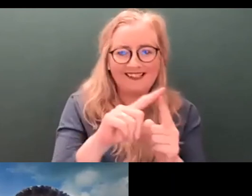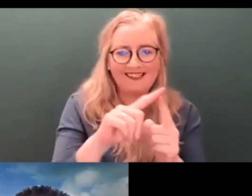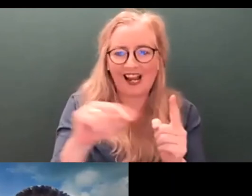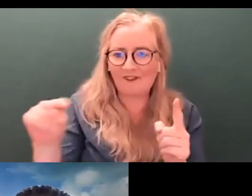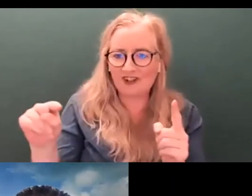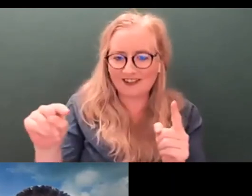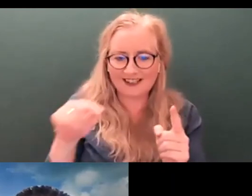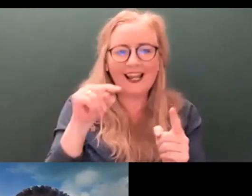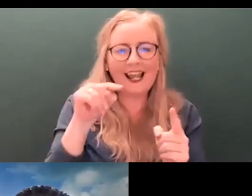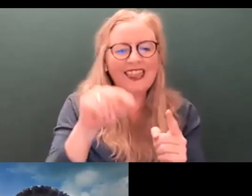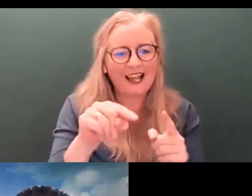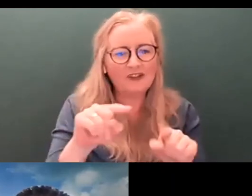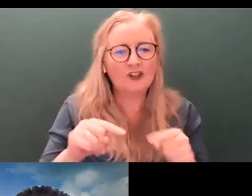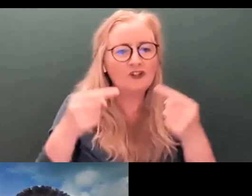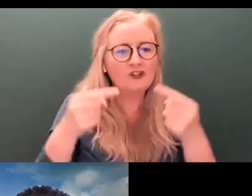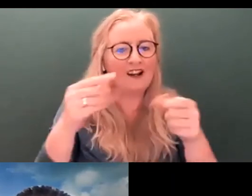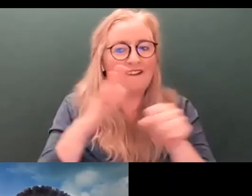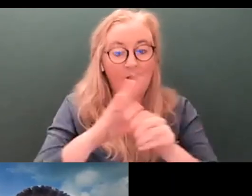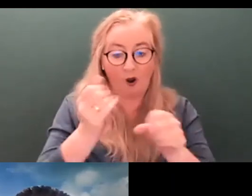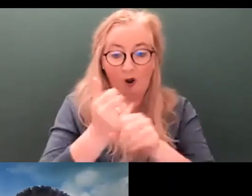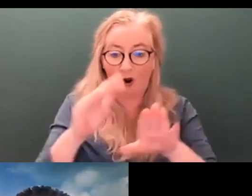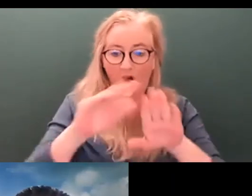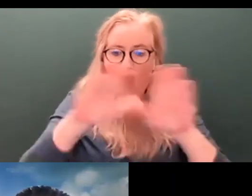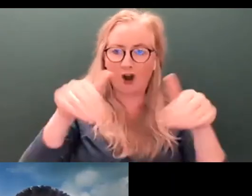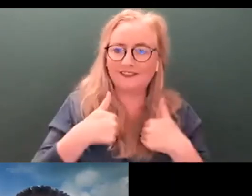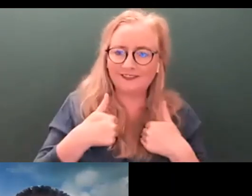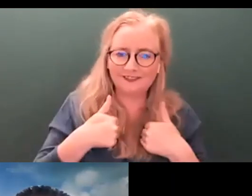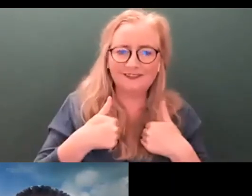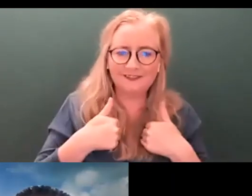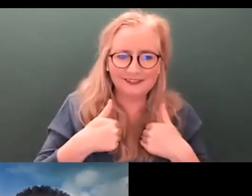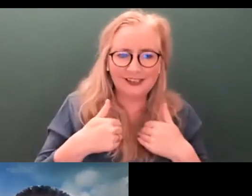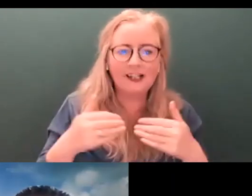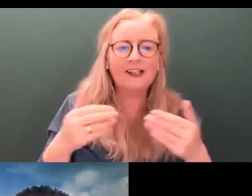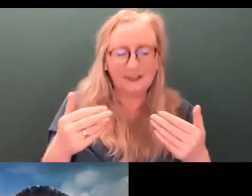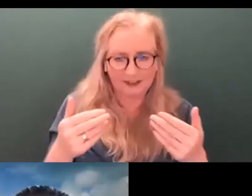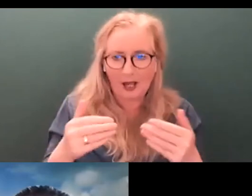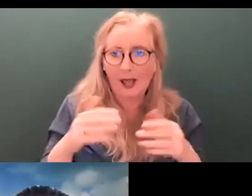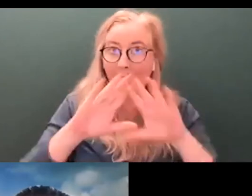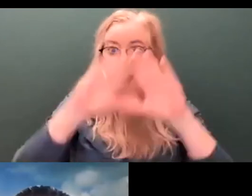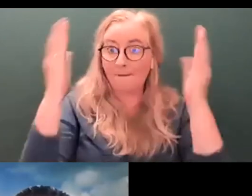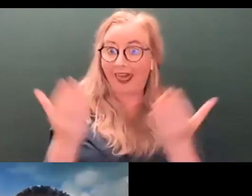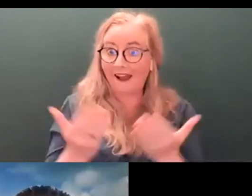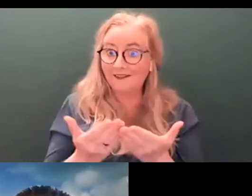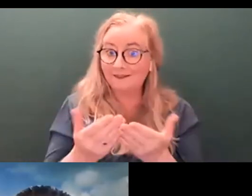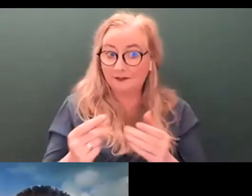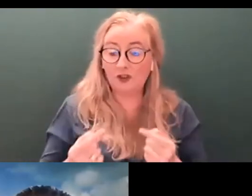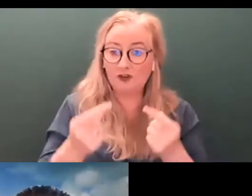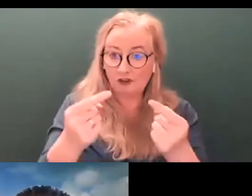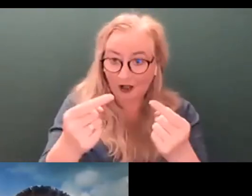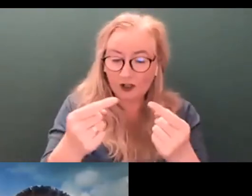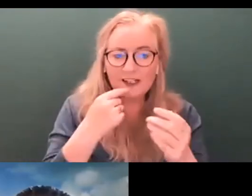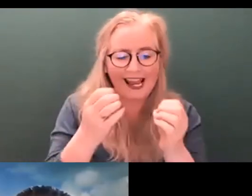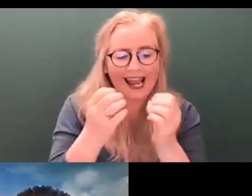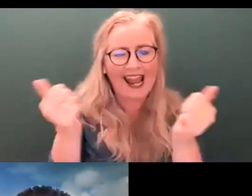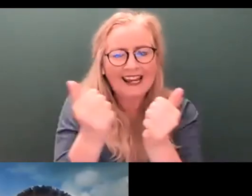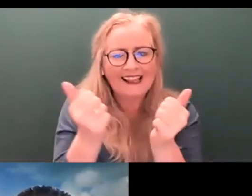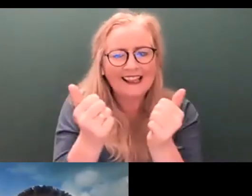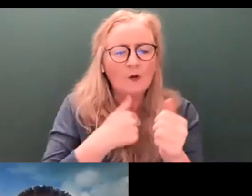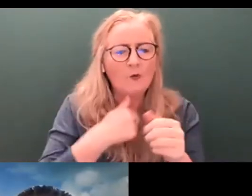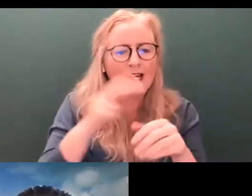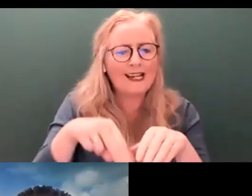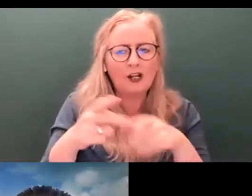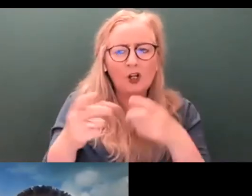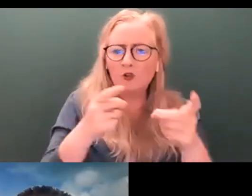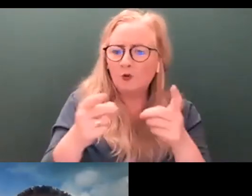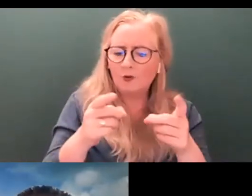challenge that faces all of us. It's a challenge that faces the planet and everything that we can do to bring biodiversity